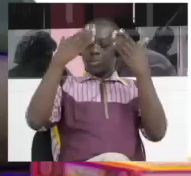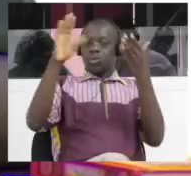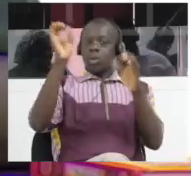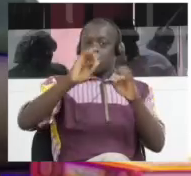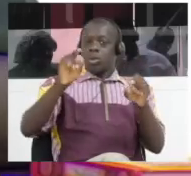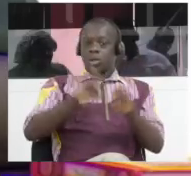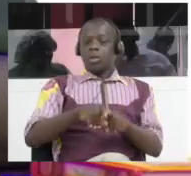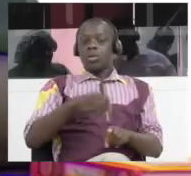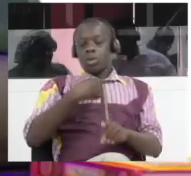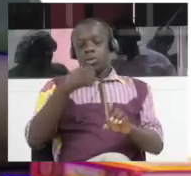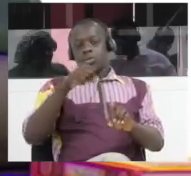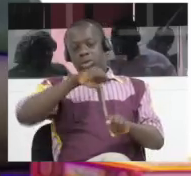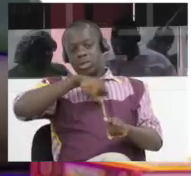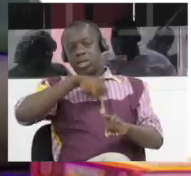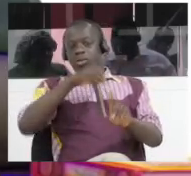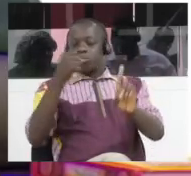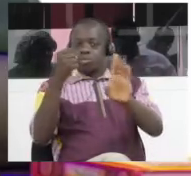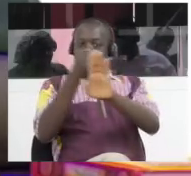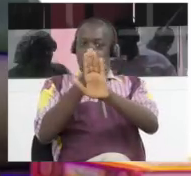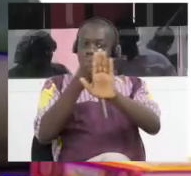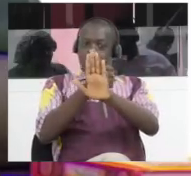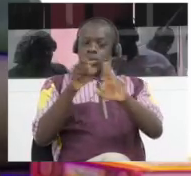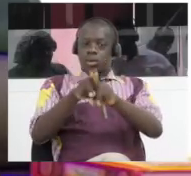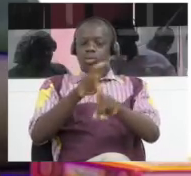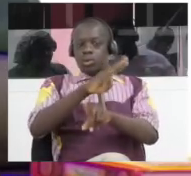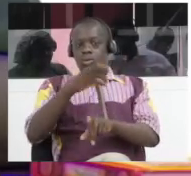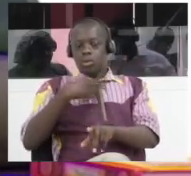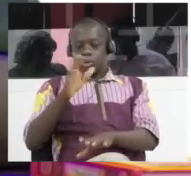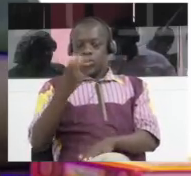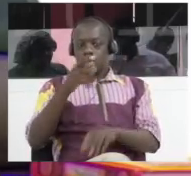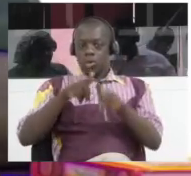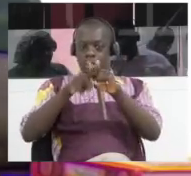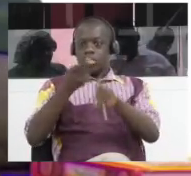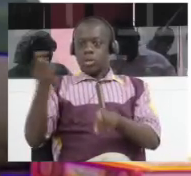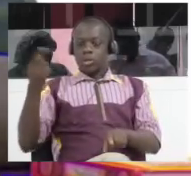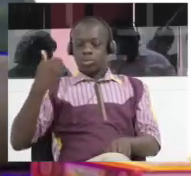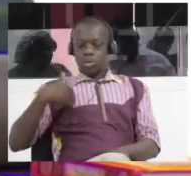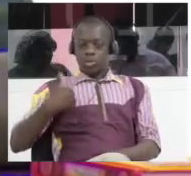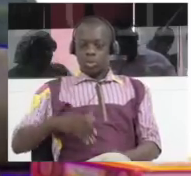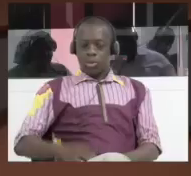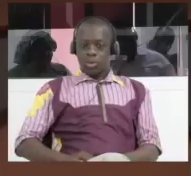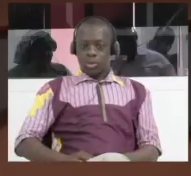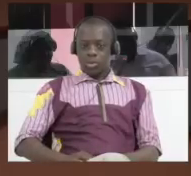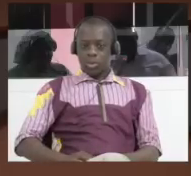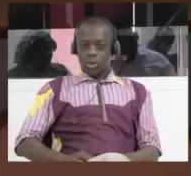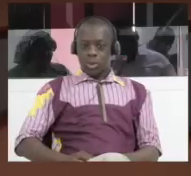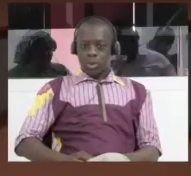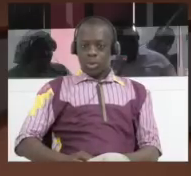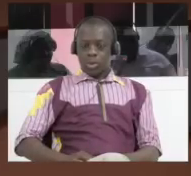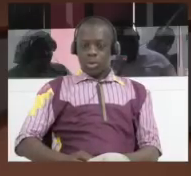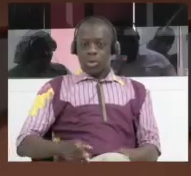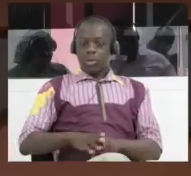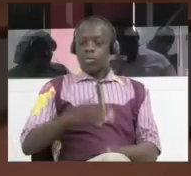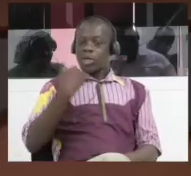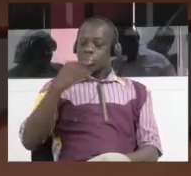and I think for self-preservation, they didn't want to go with us. And what did